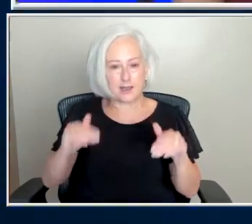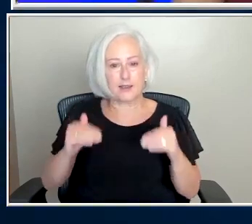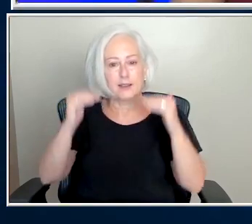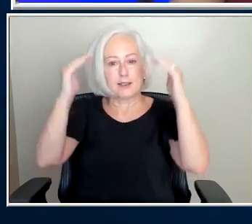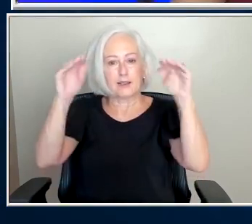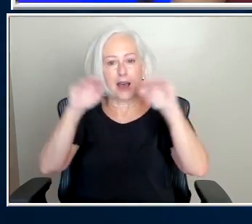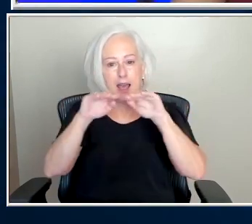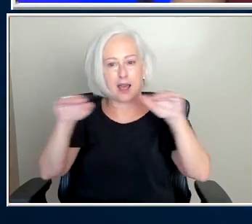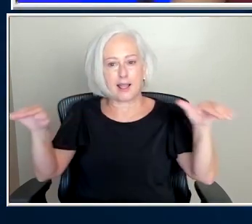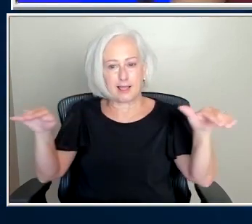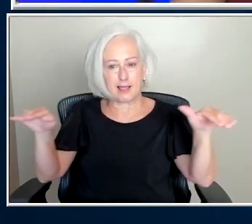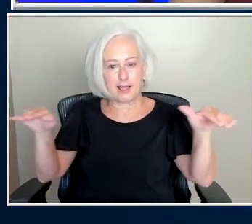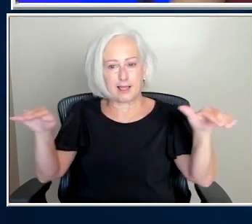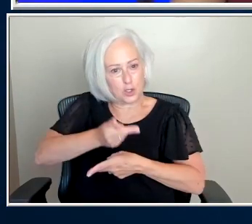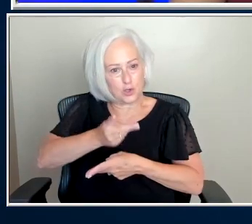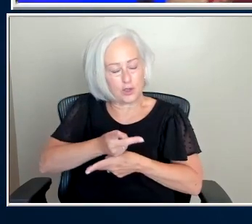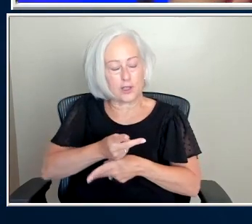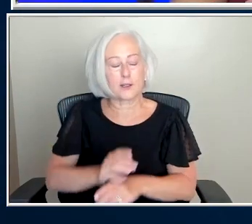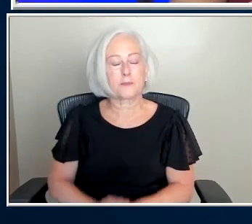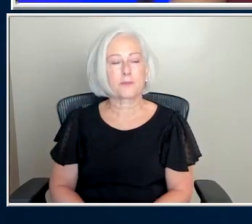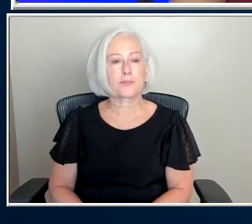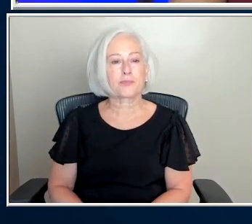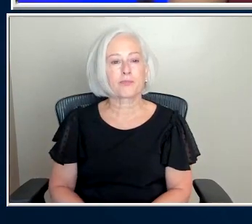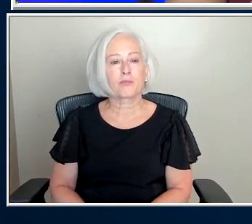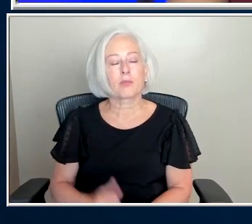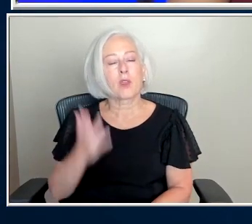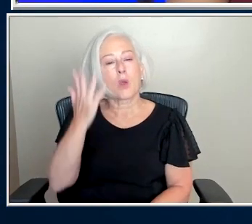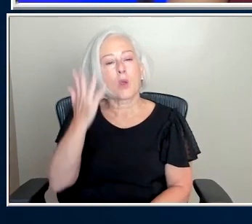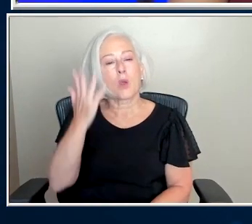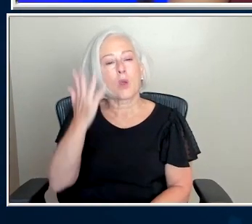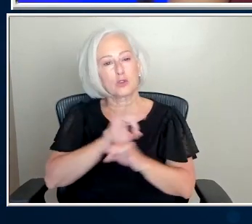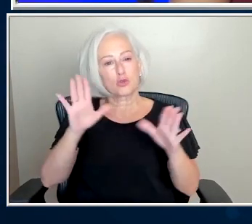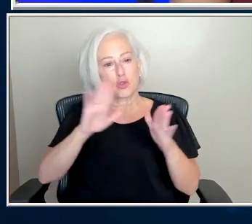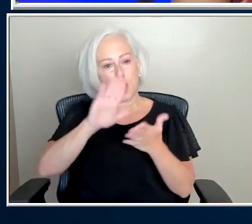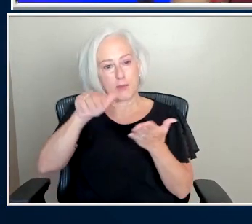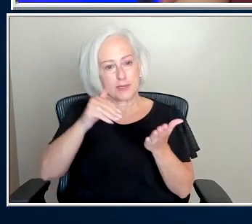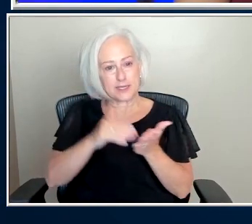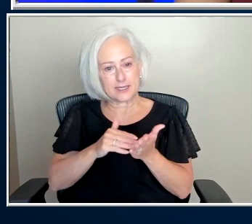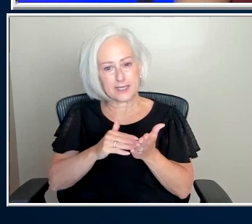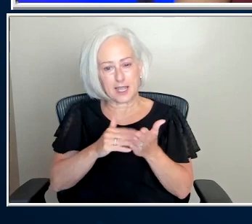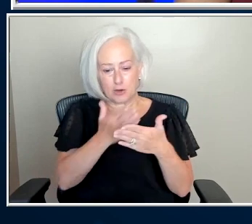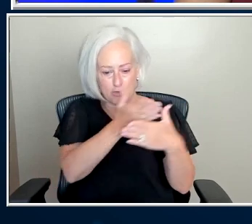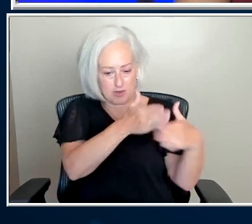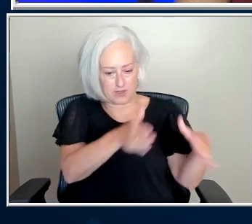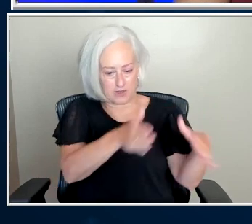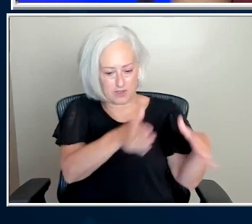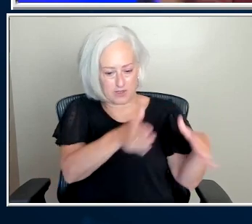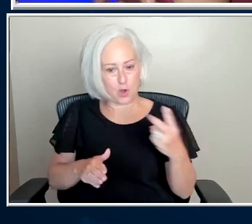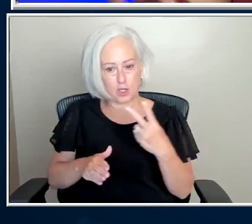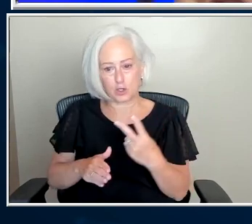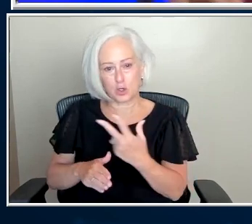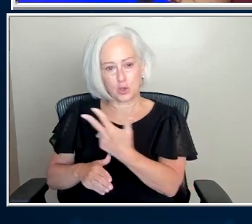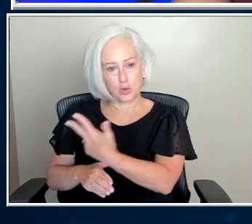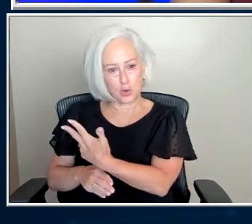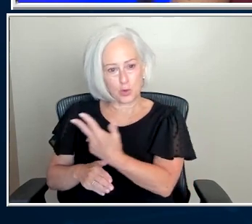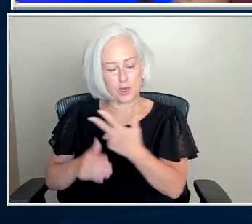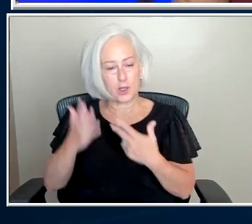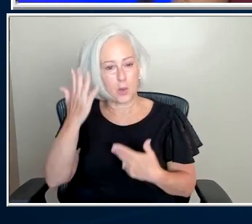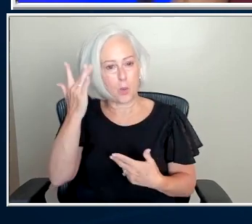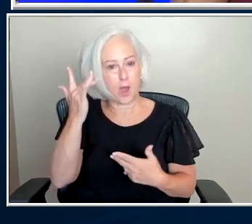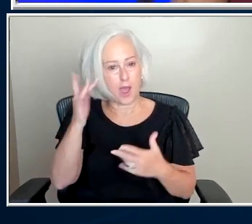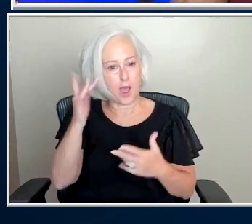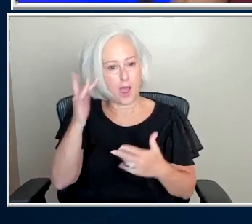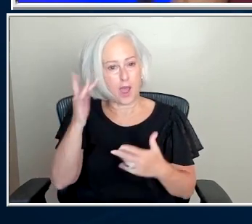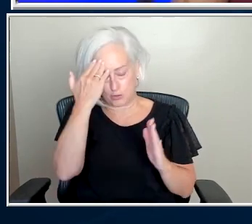explain those differentiating factors. Why are trauma centers divided into those different levels, 1, 2, 3? Why is it important to distinguish